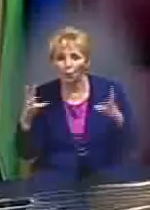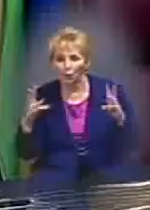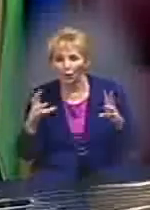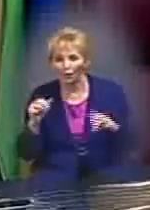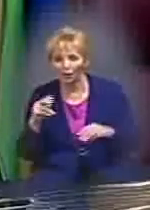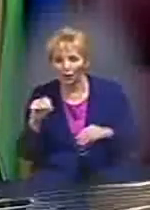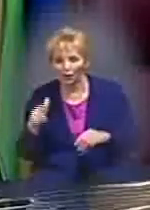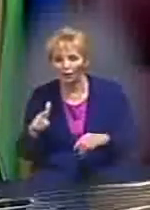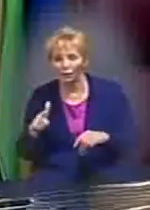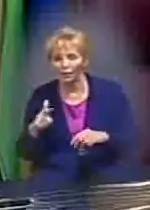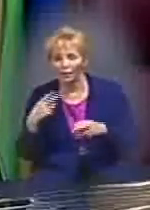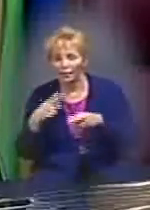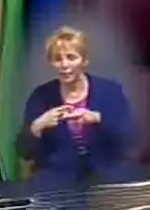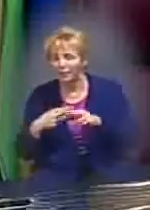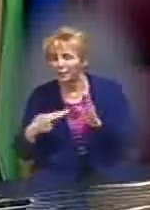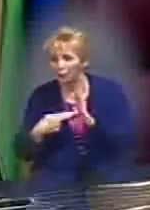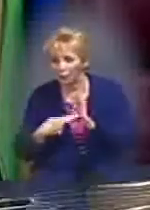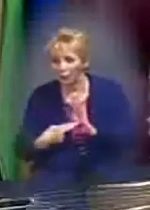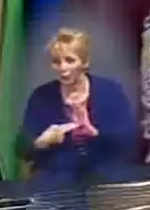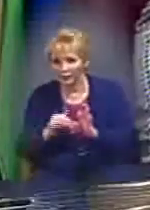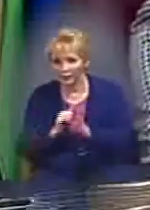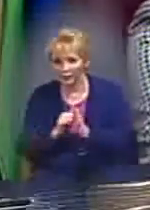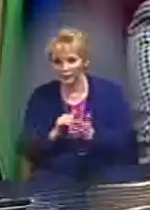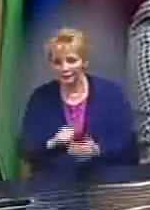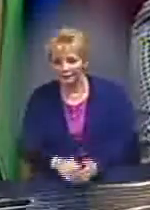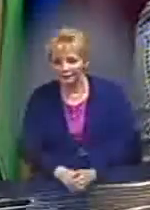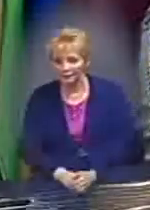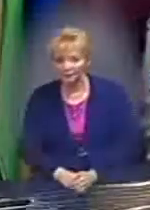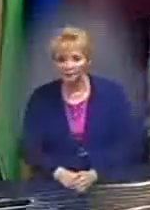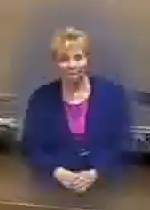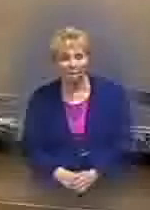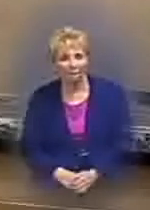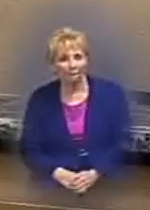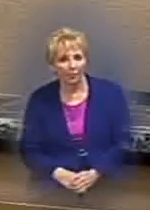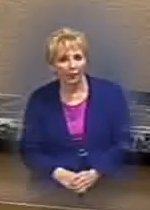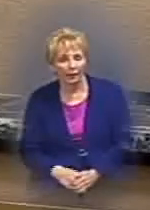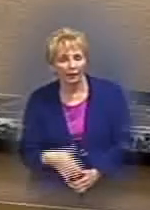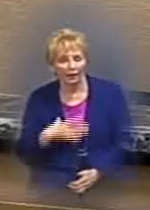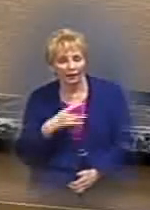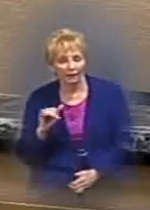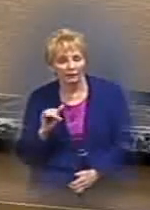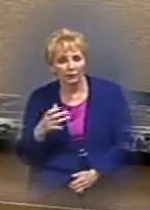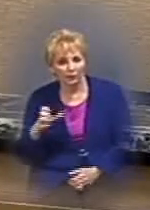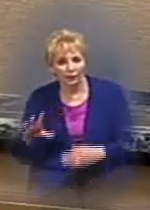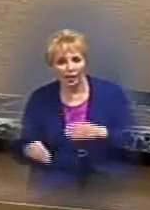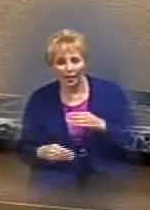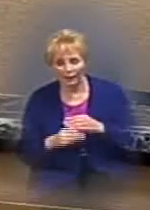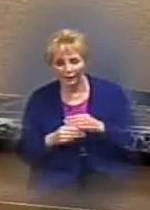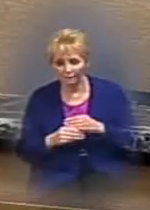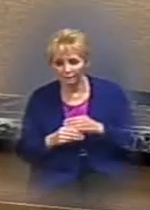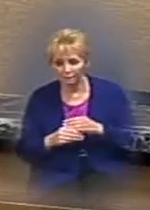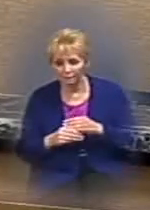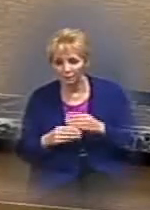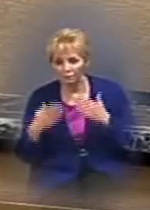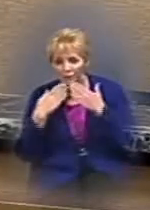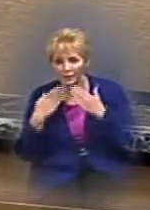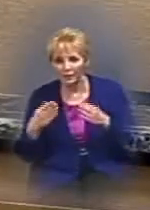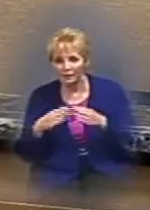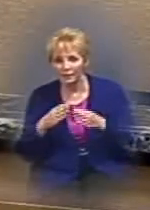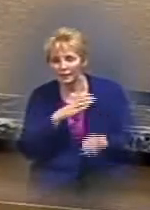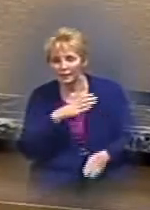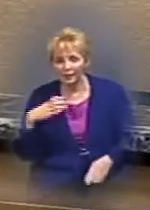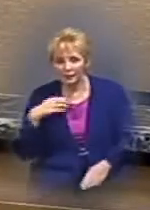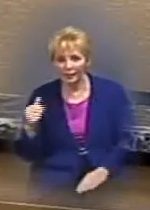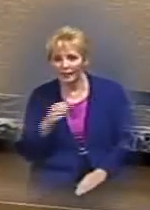name represents. I would like to also add that thank the City Council members,